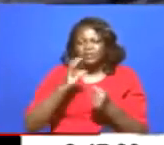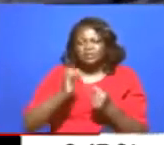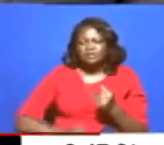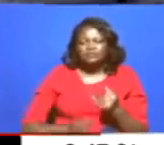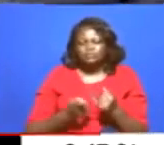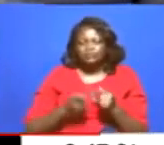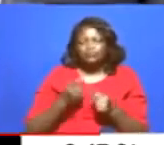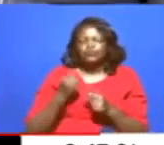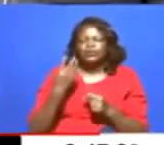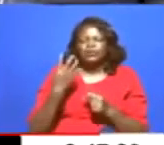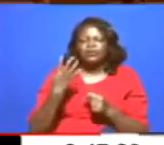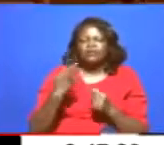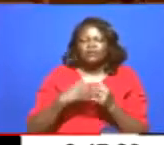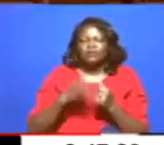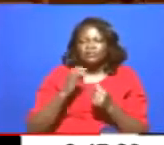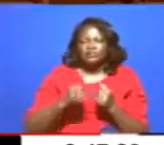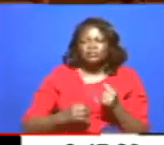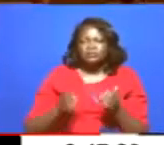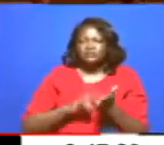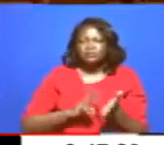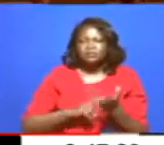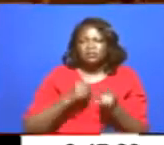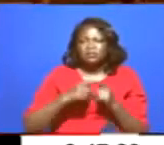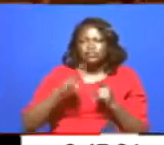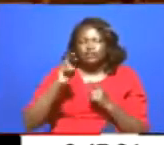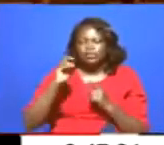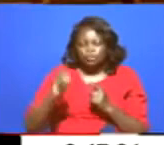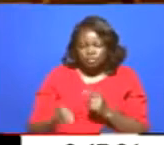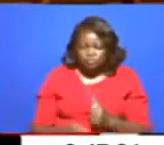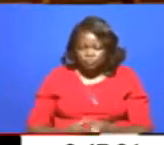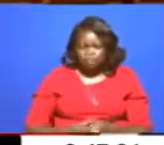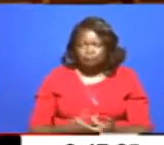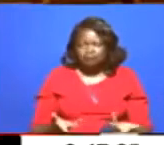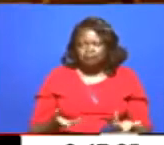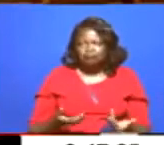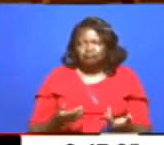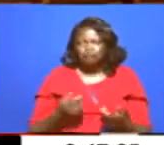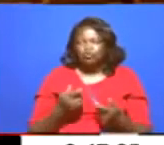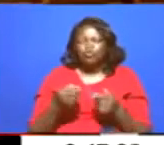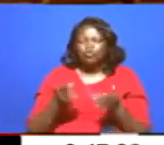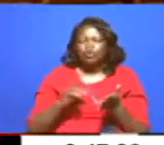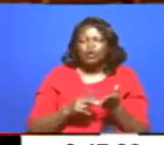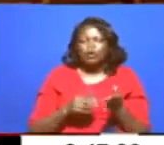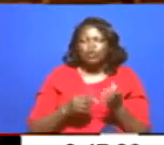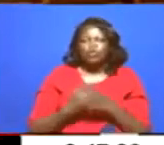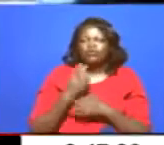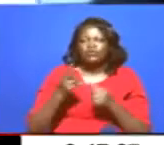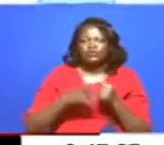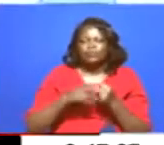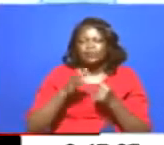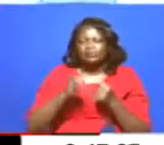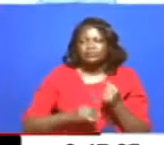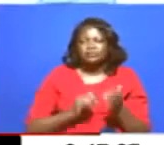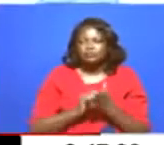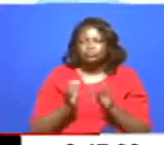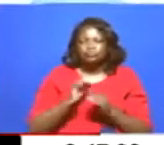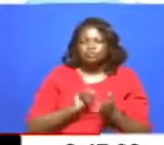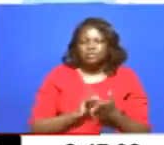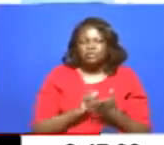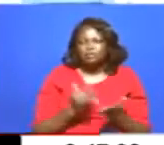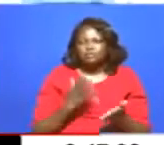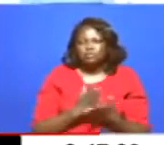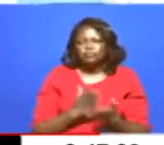45% registered in 2020. Lending to retail and wholesale recorded a growth of 7% that was attributed to the fact that the default rate